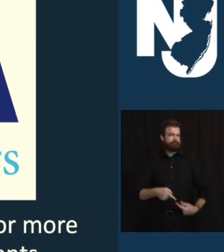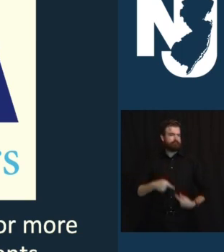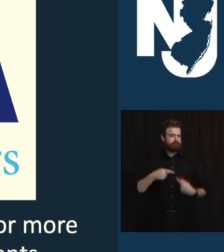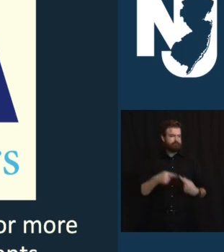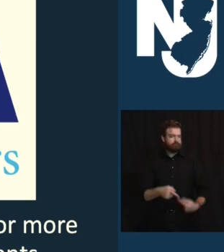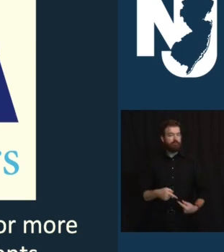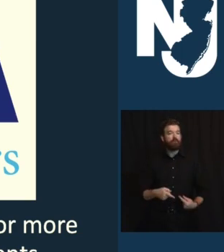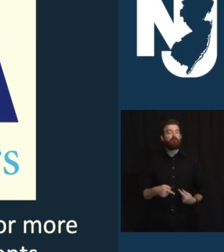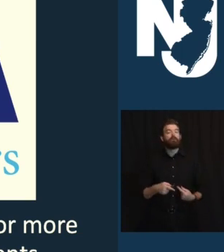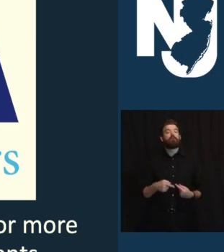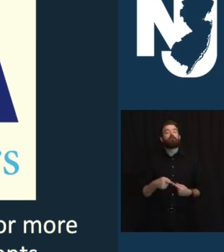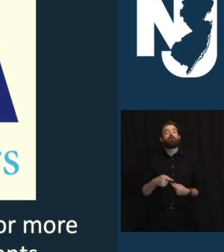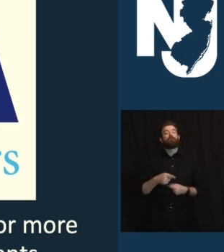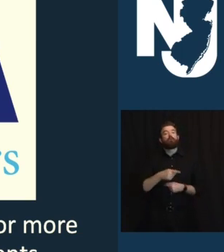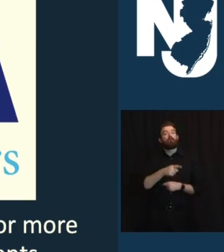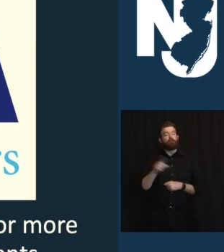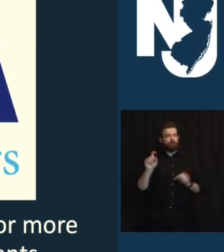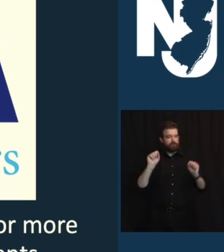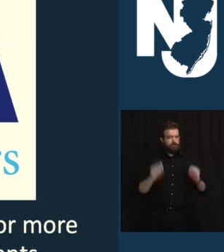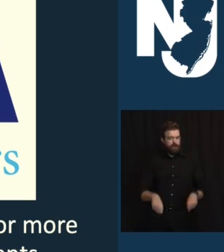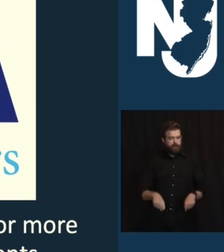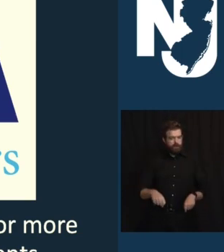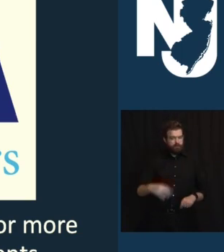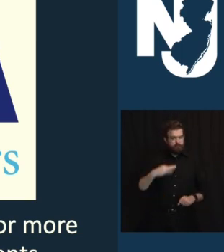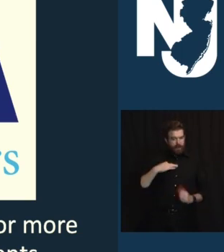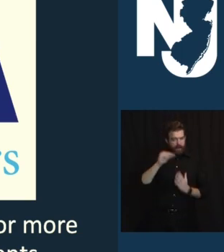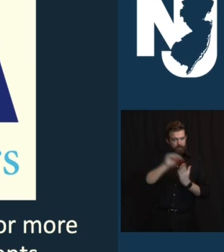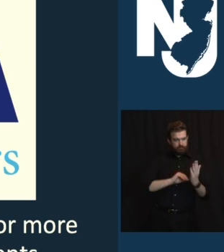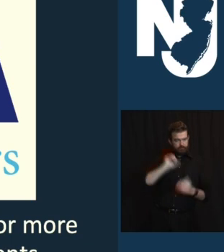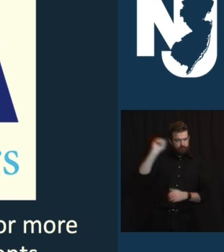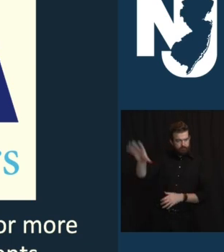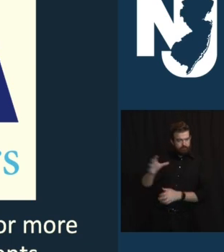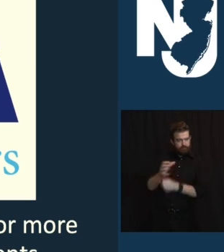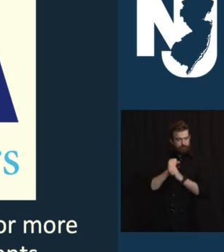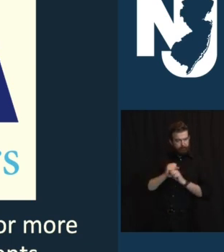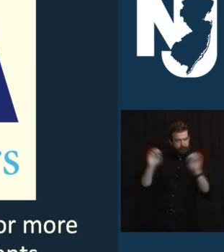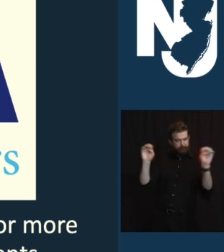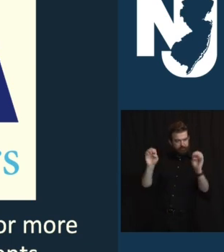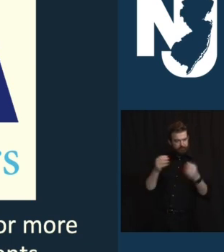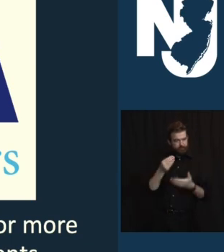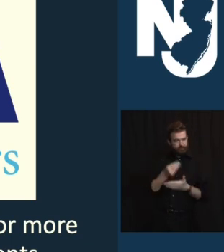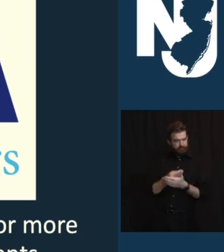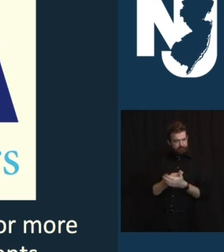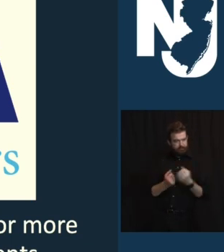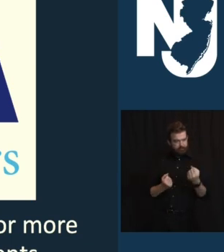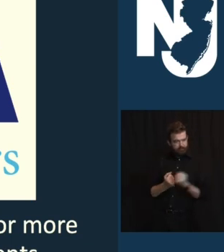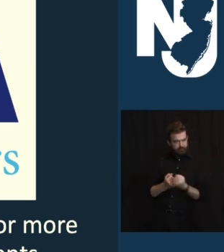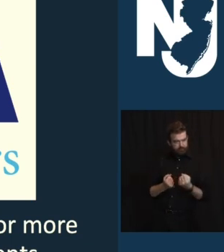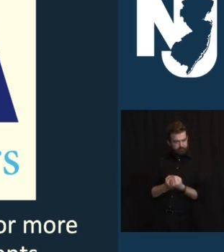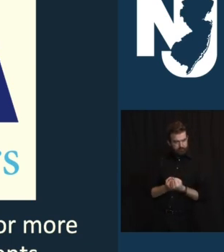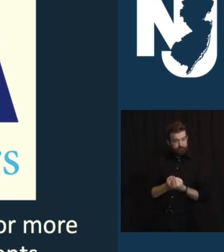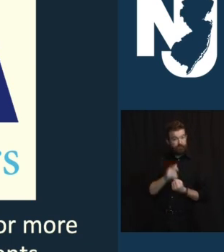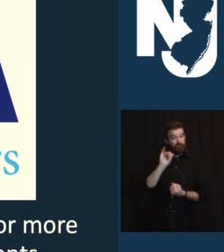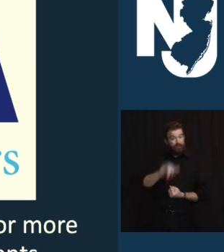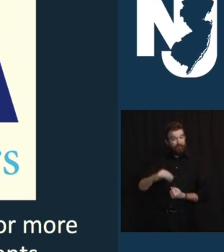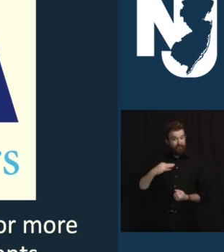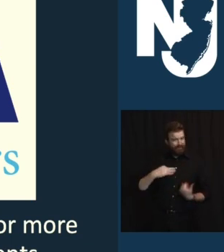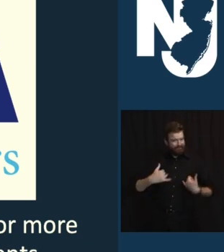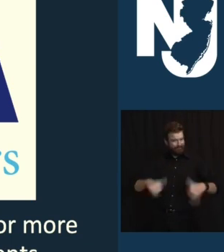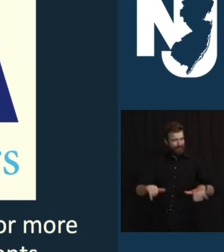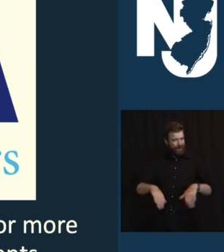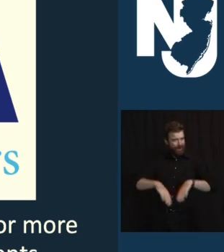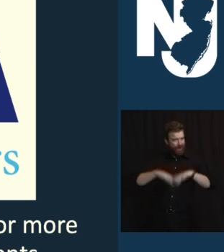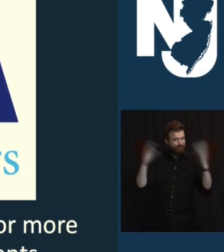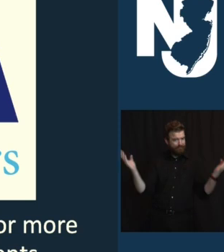latest round of COVID-19 emergency rental assistance remains open. Eligible households are selected on a